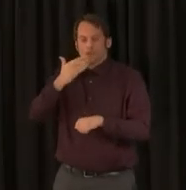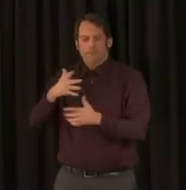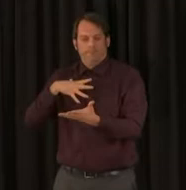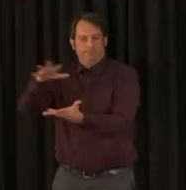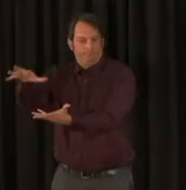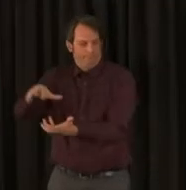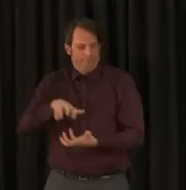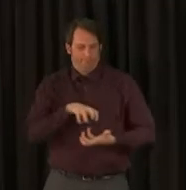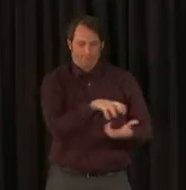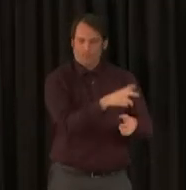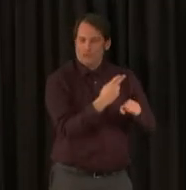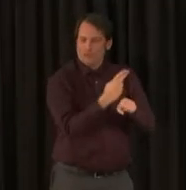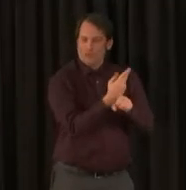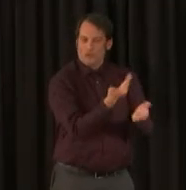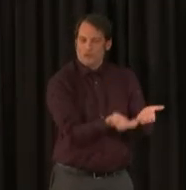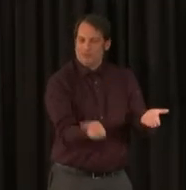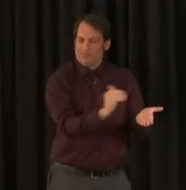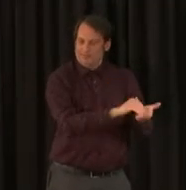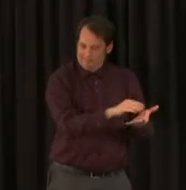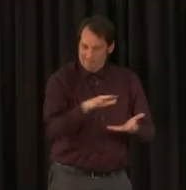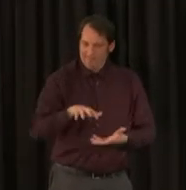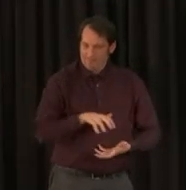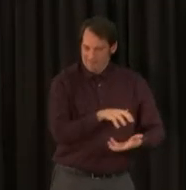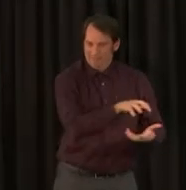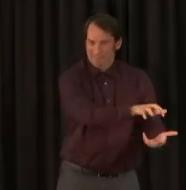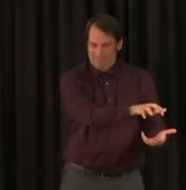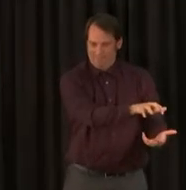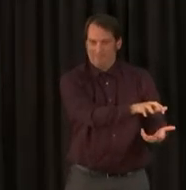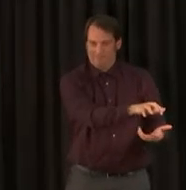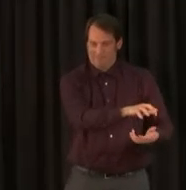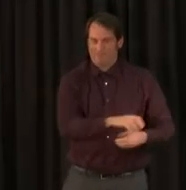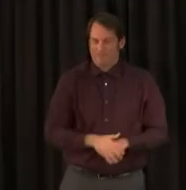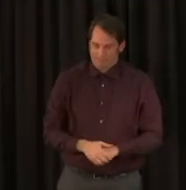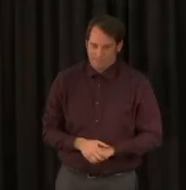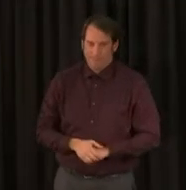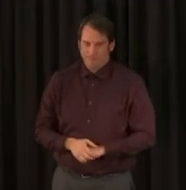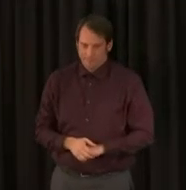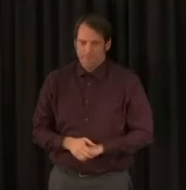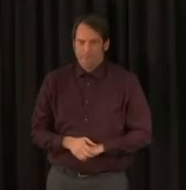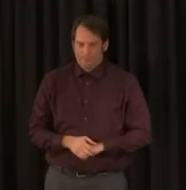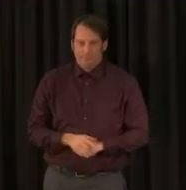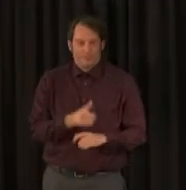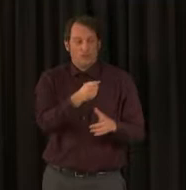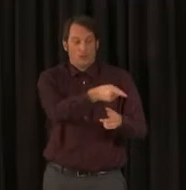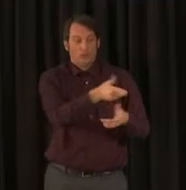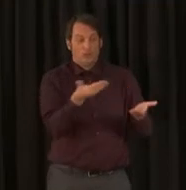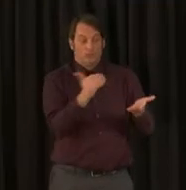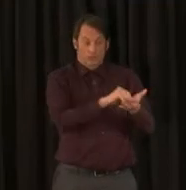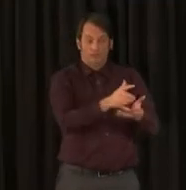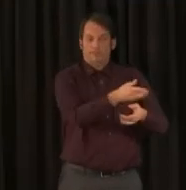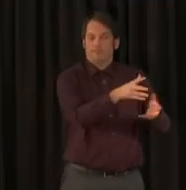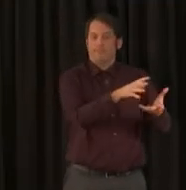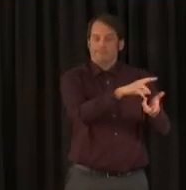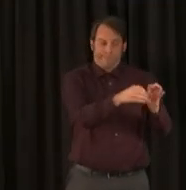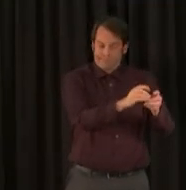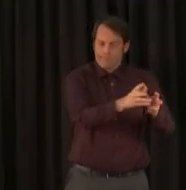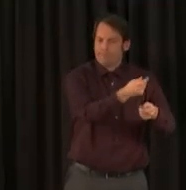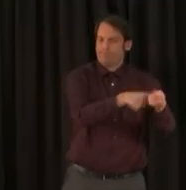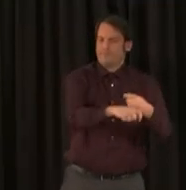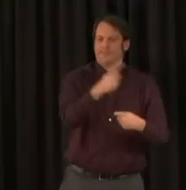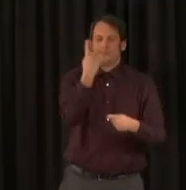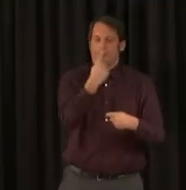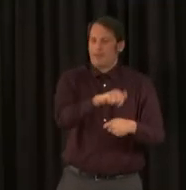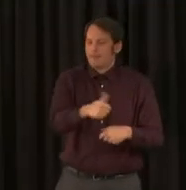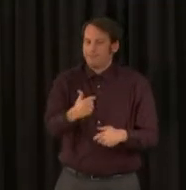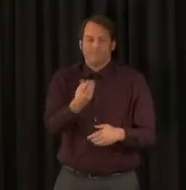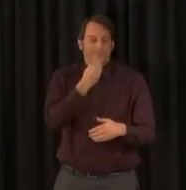used for boarding up buildings, as an example, and use it to create other products such as planter